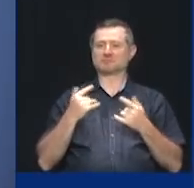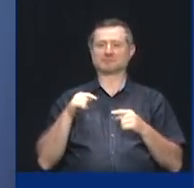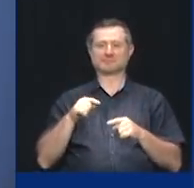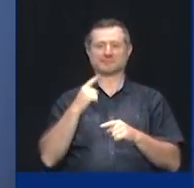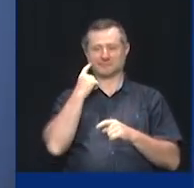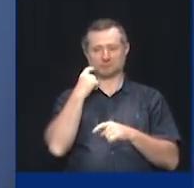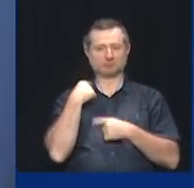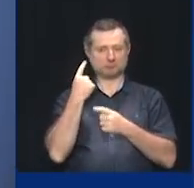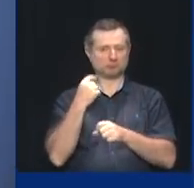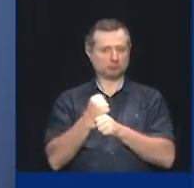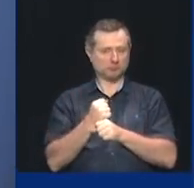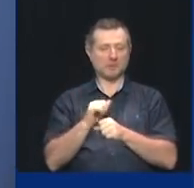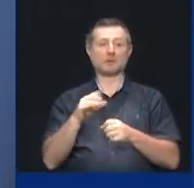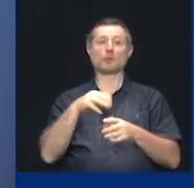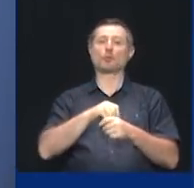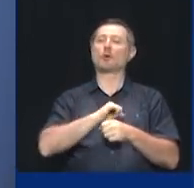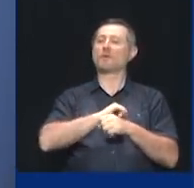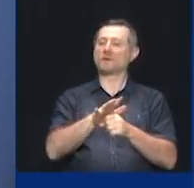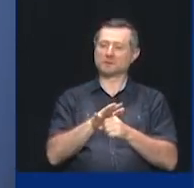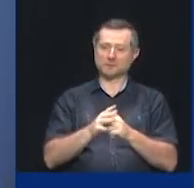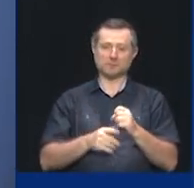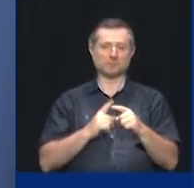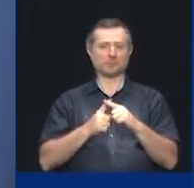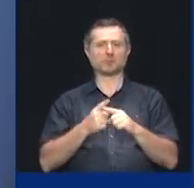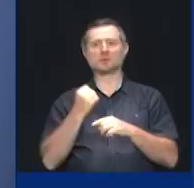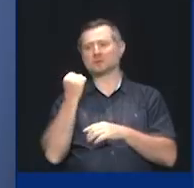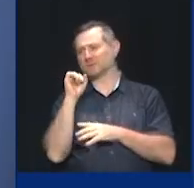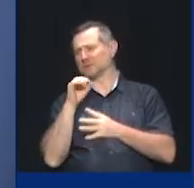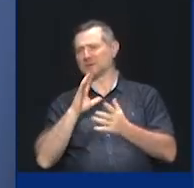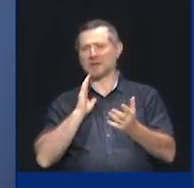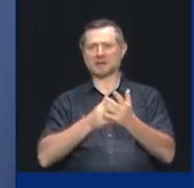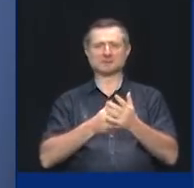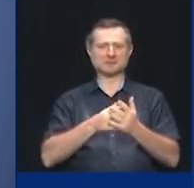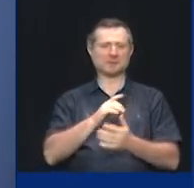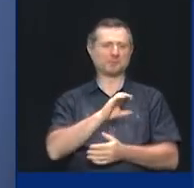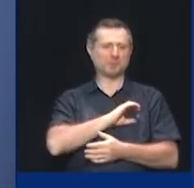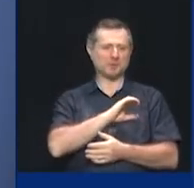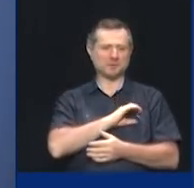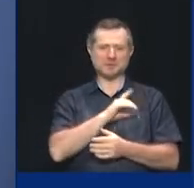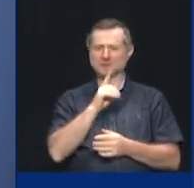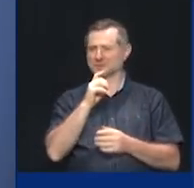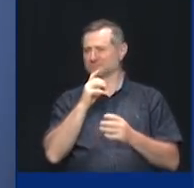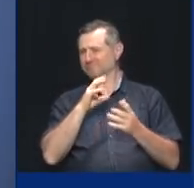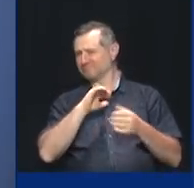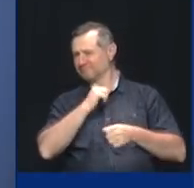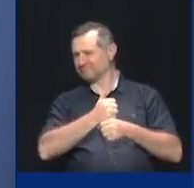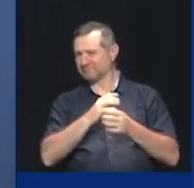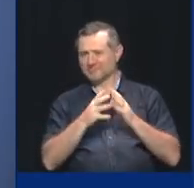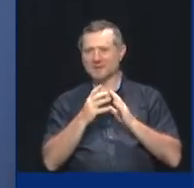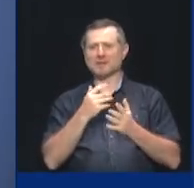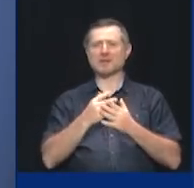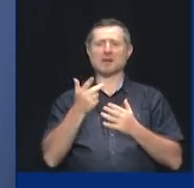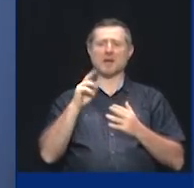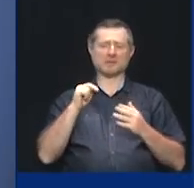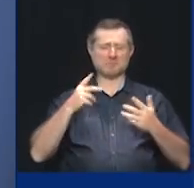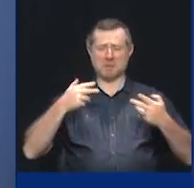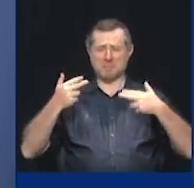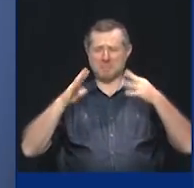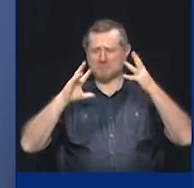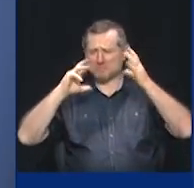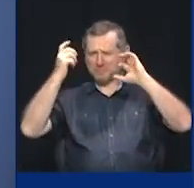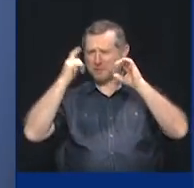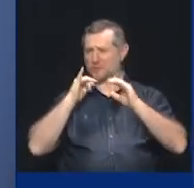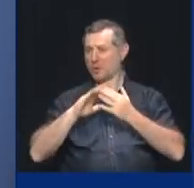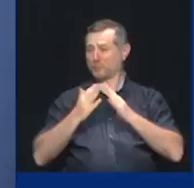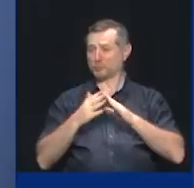the COVID-19 pandemic, the protests against police violence, and rising rates of gun violence in communities across the United States, point to the urgent need